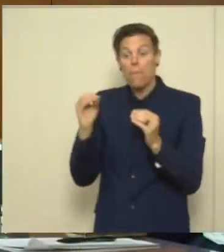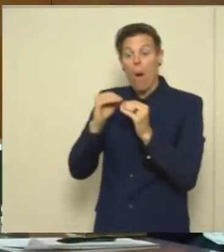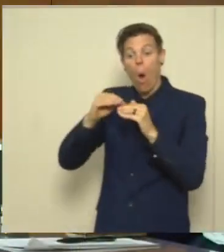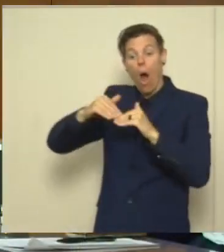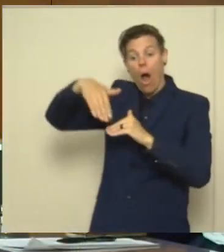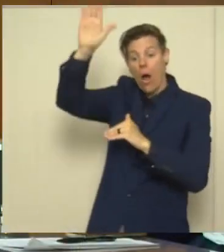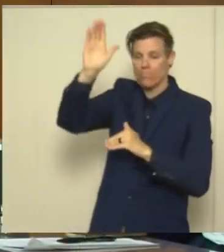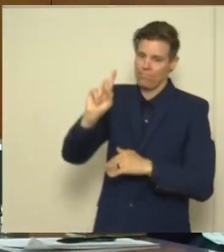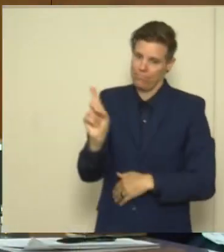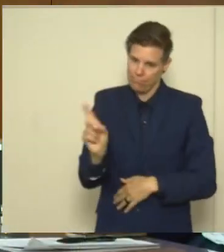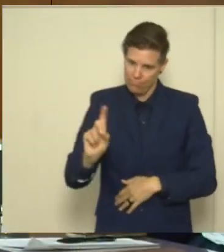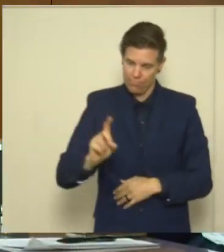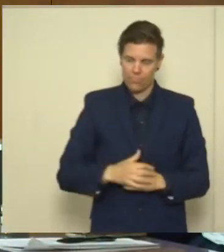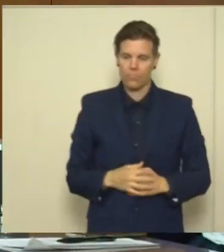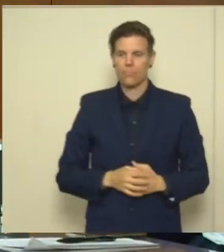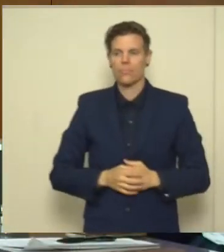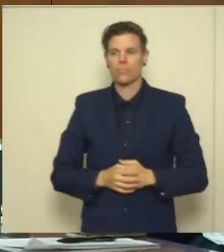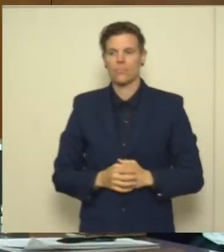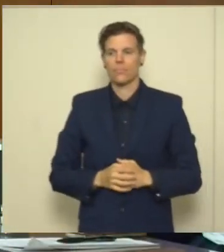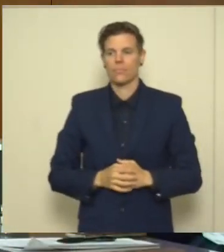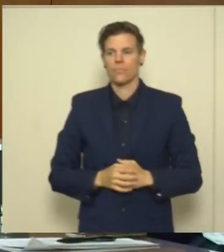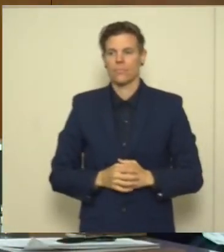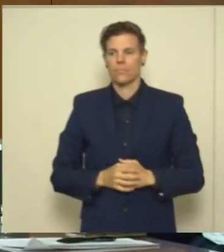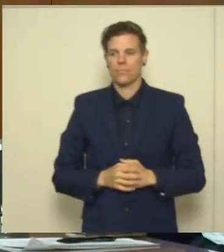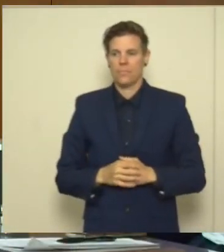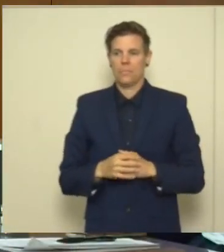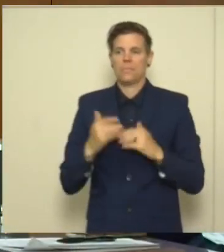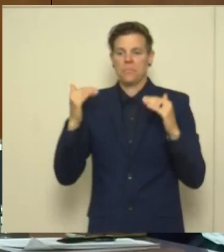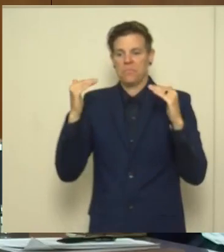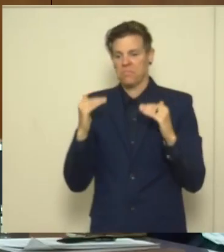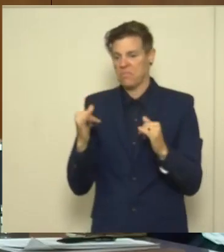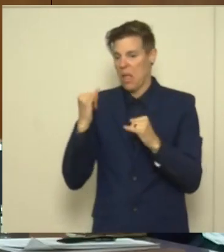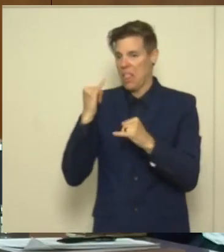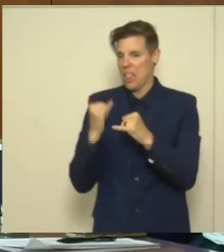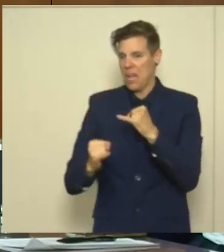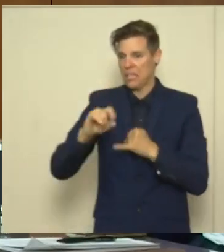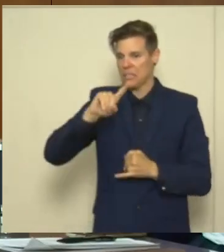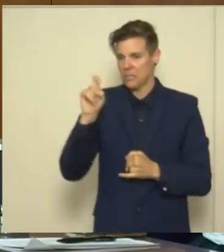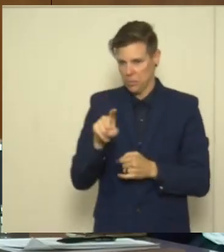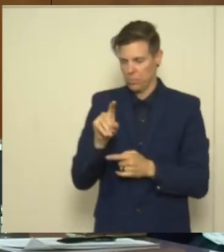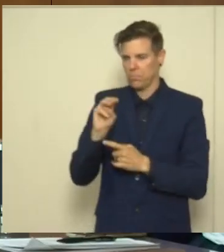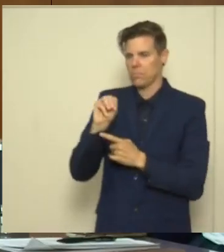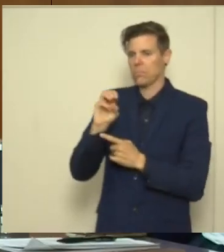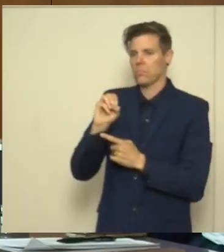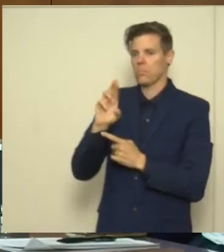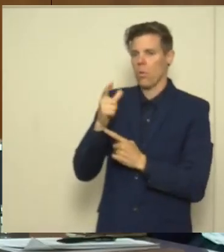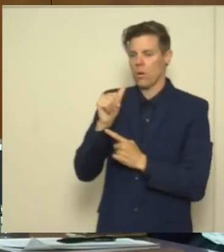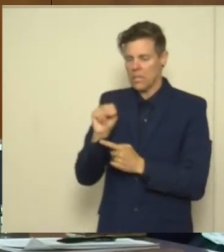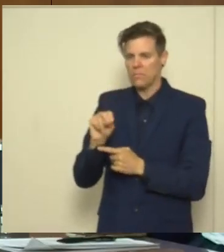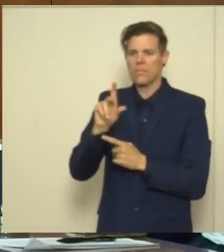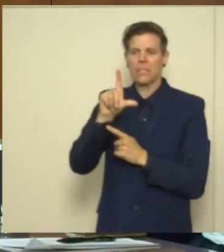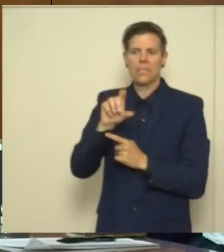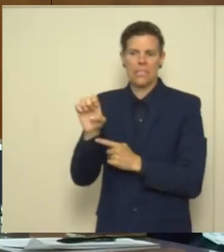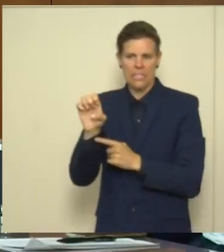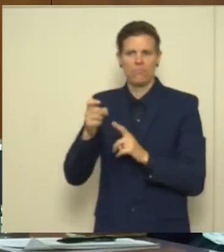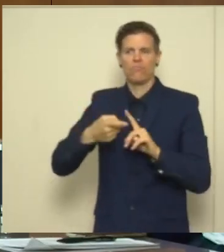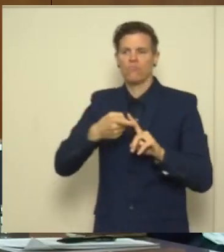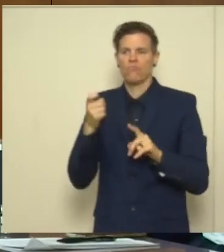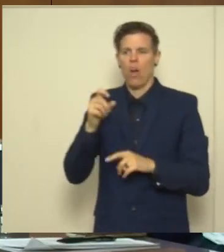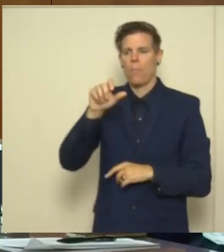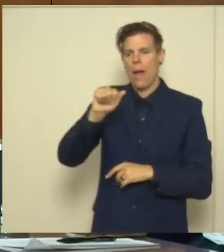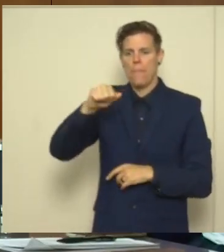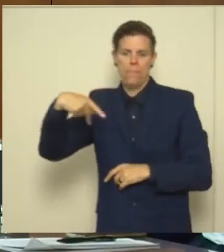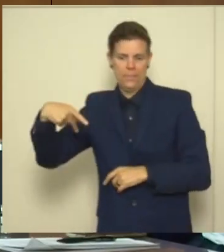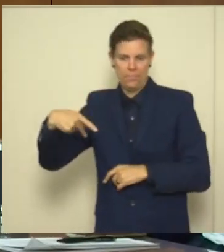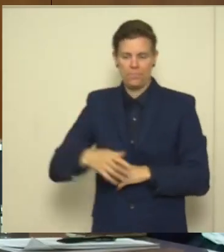Next question. Thank you, Governor. This will be our last question from Morgan Lee with the AP. Morgan, you're unmuted. Go right ahead. Hello,